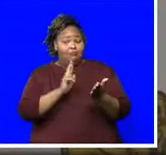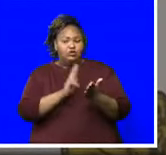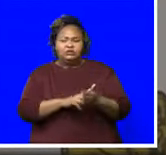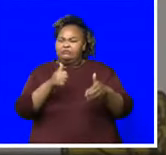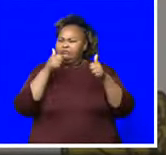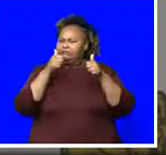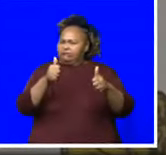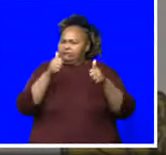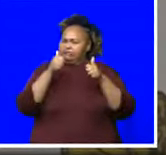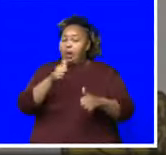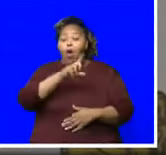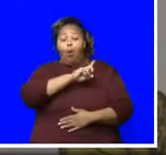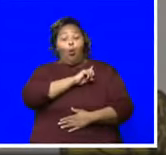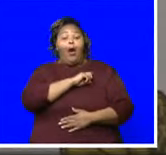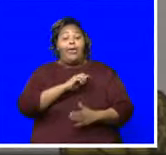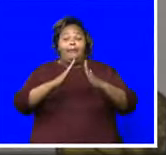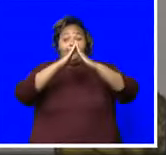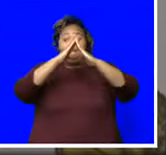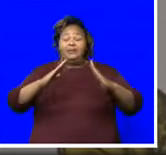leli bekunene